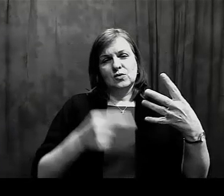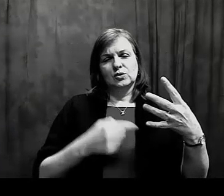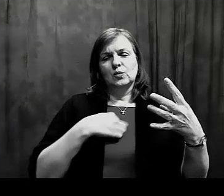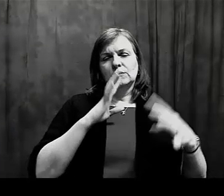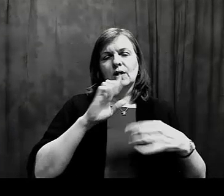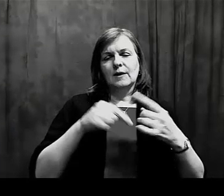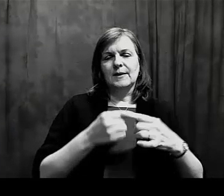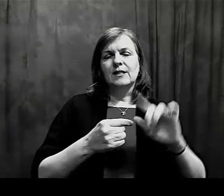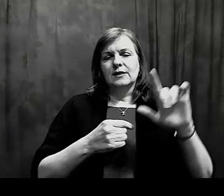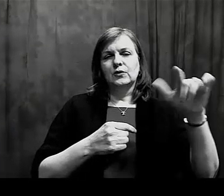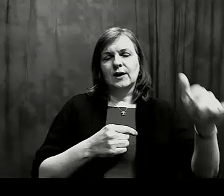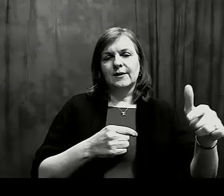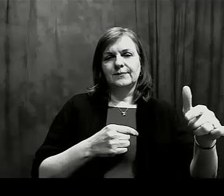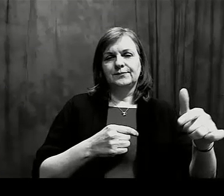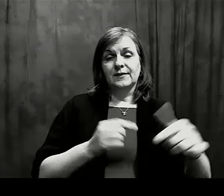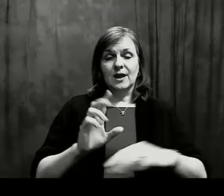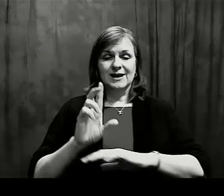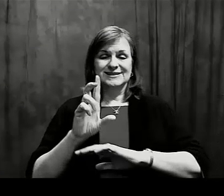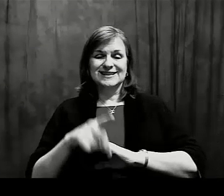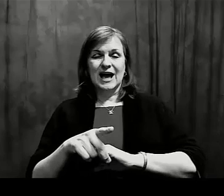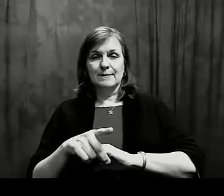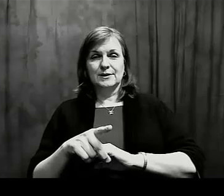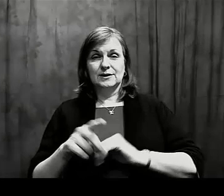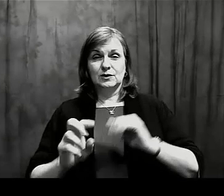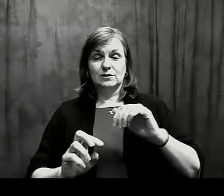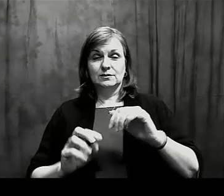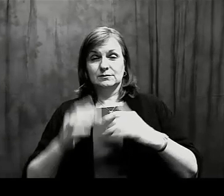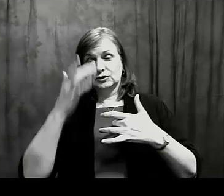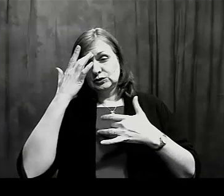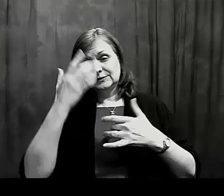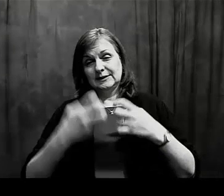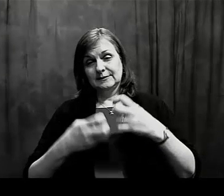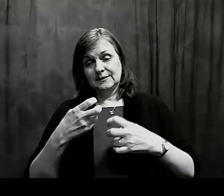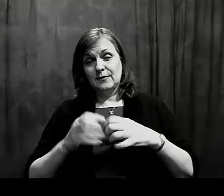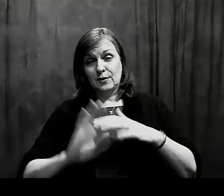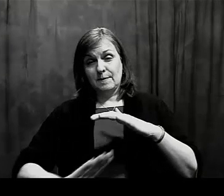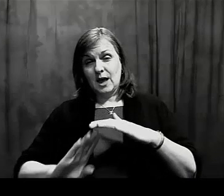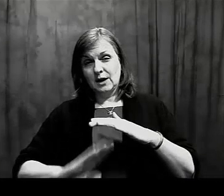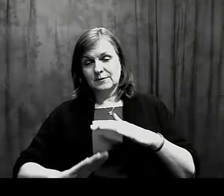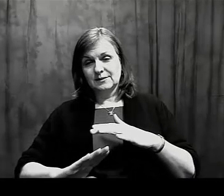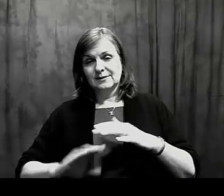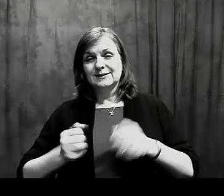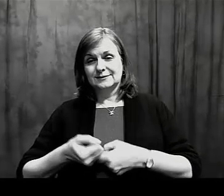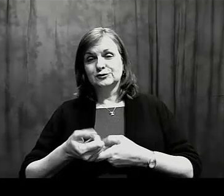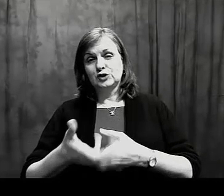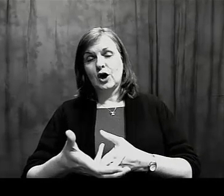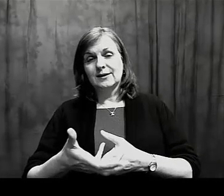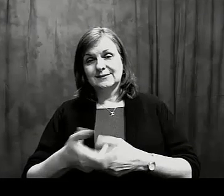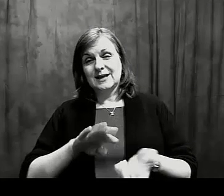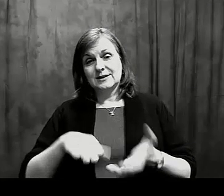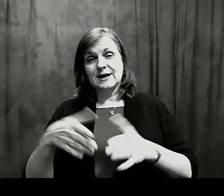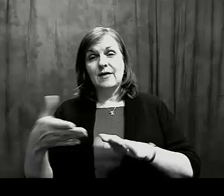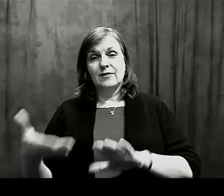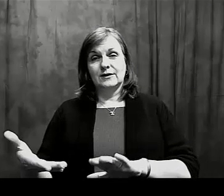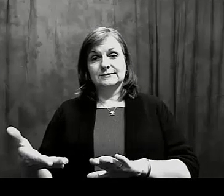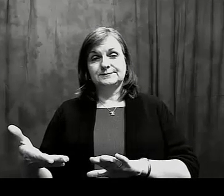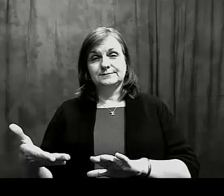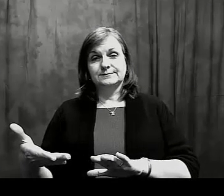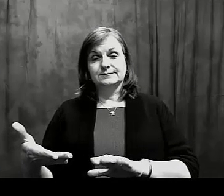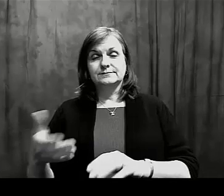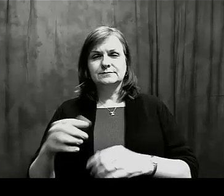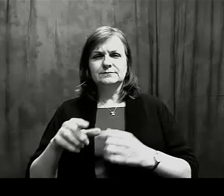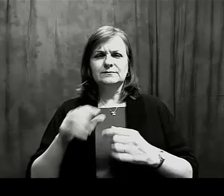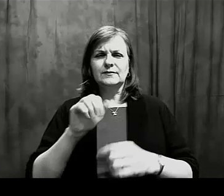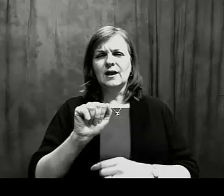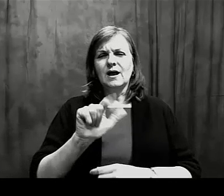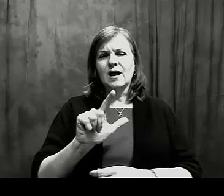top, a number of them. We'll talk about some of these later on. Dominant disorders at the bottom, these can be very, very